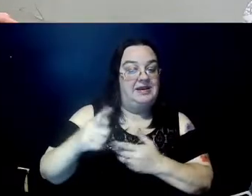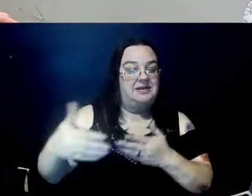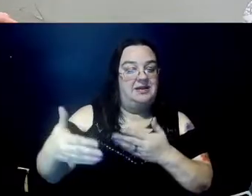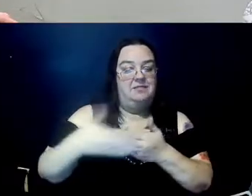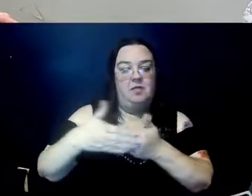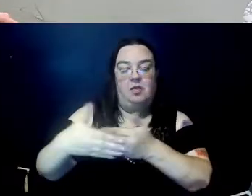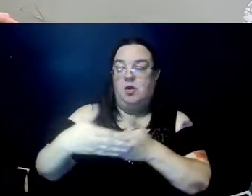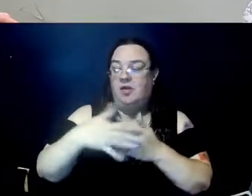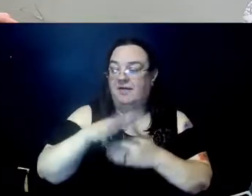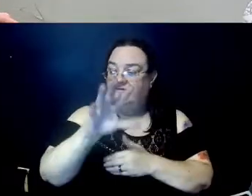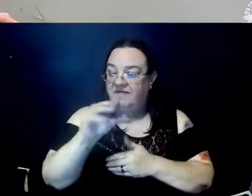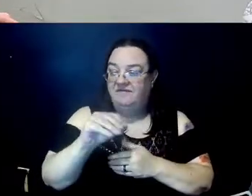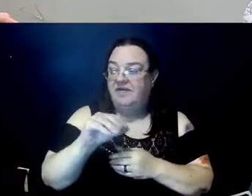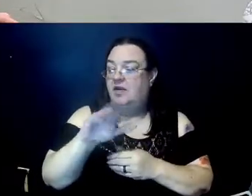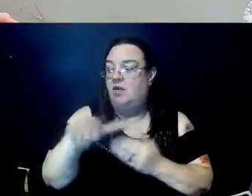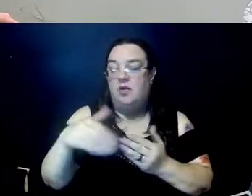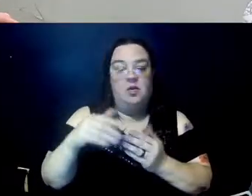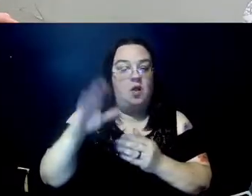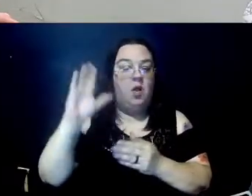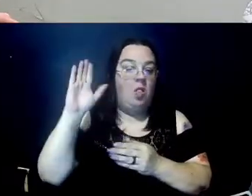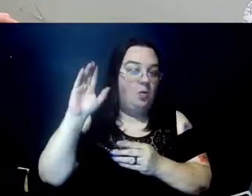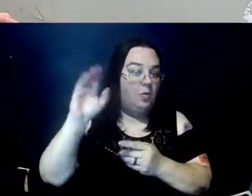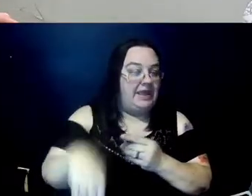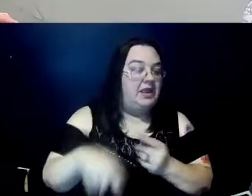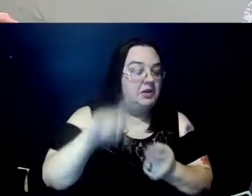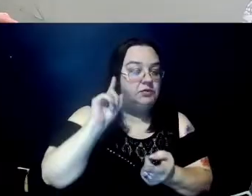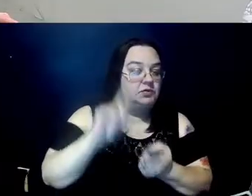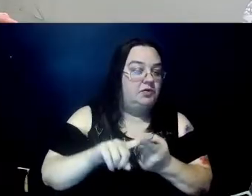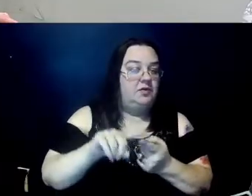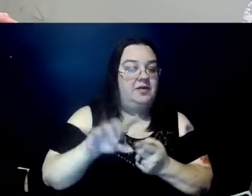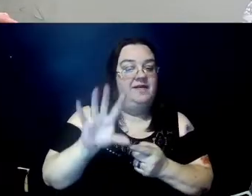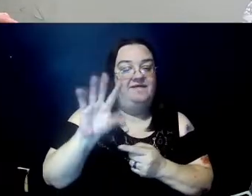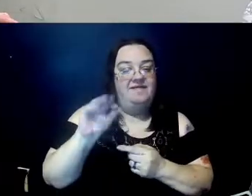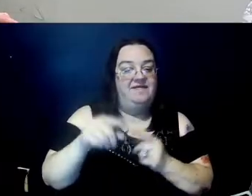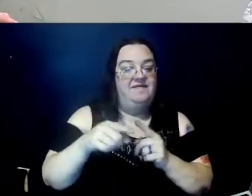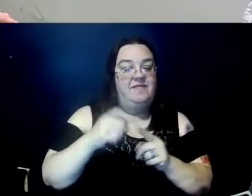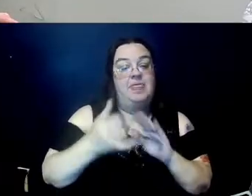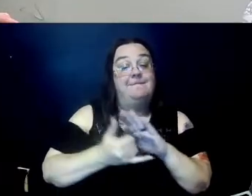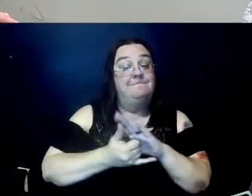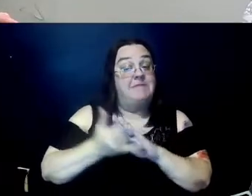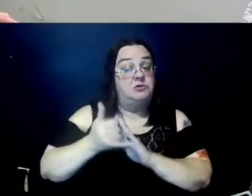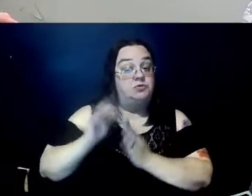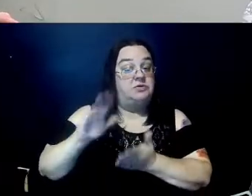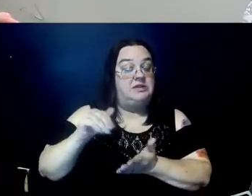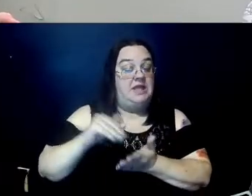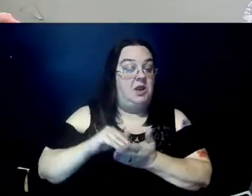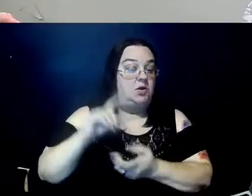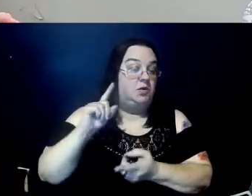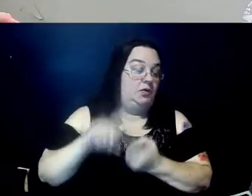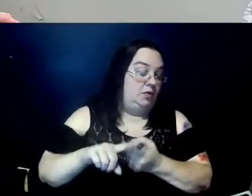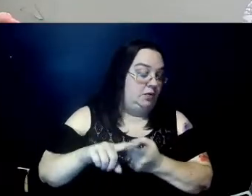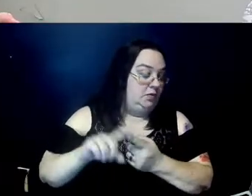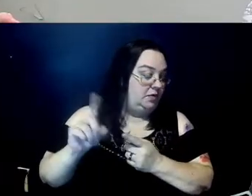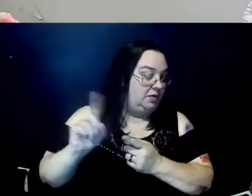parts or whatever, all the way to 50 from the Metro Center, all the way up to when there was an old, I was here for